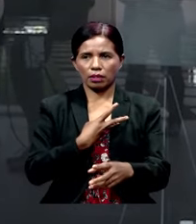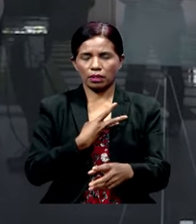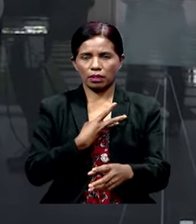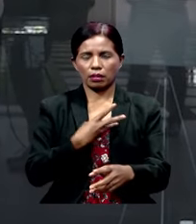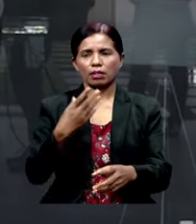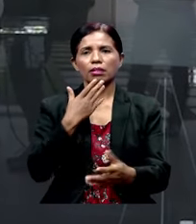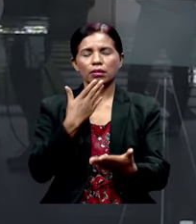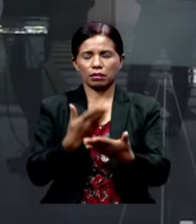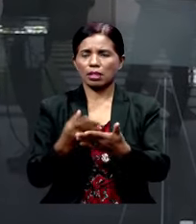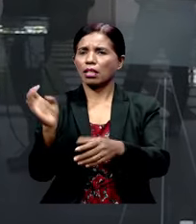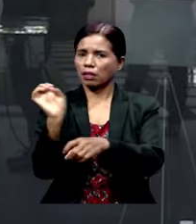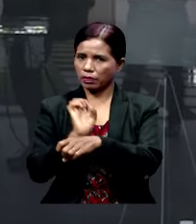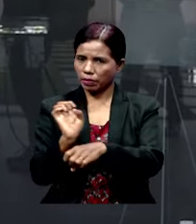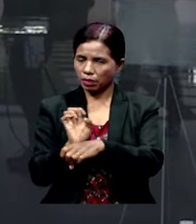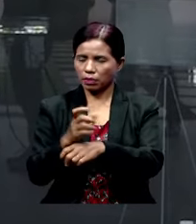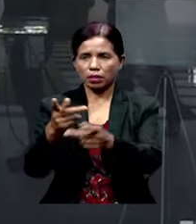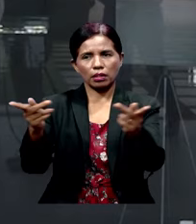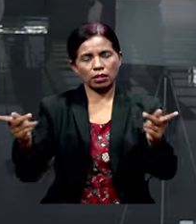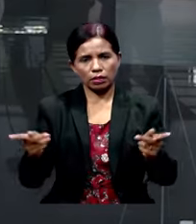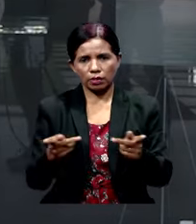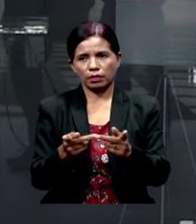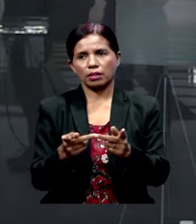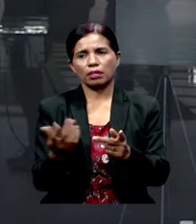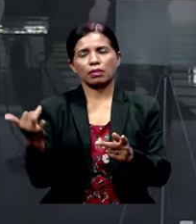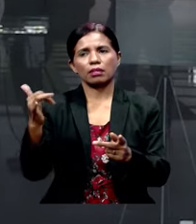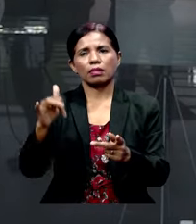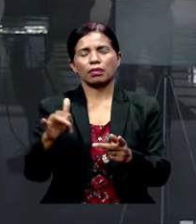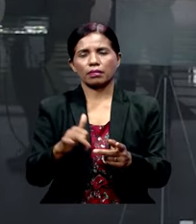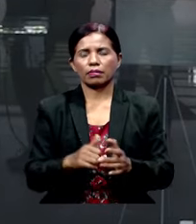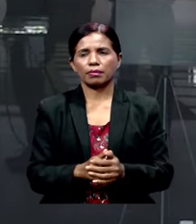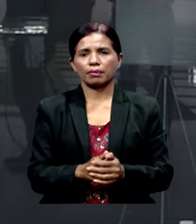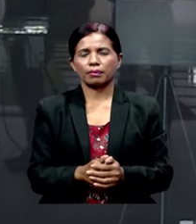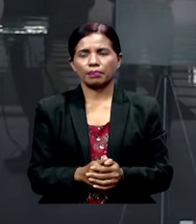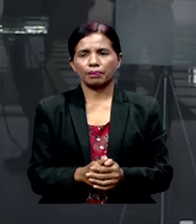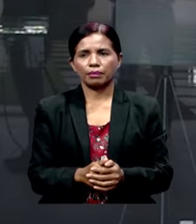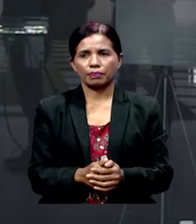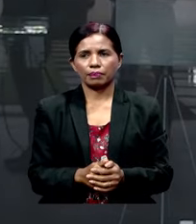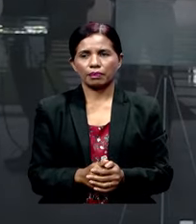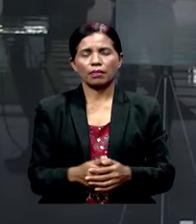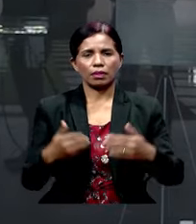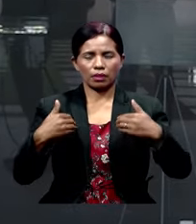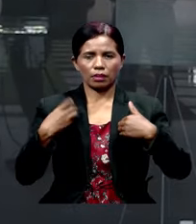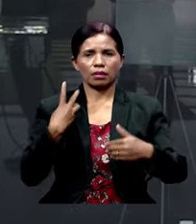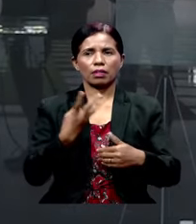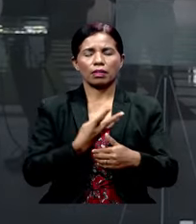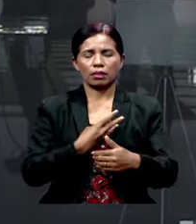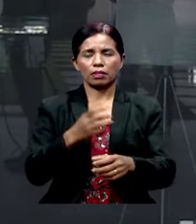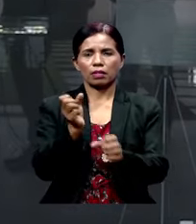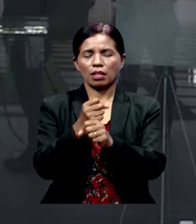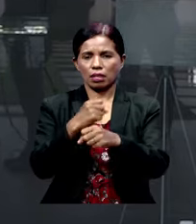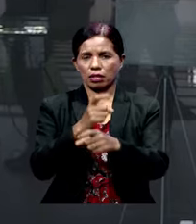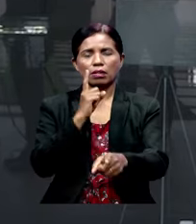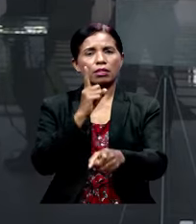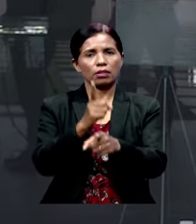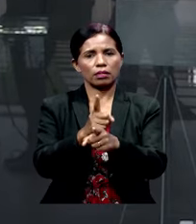our economies in the area of tourism, for example? How are we able to make sure that